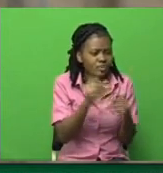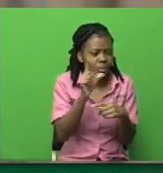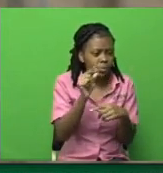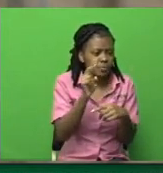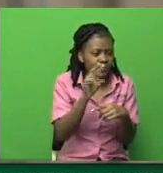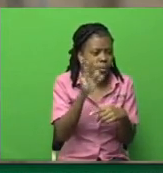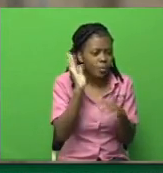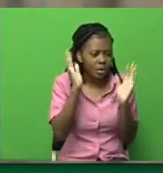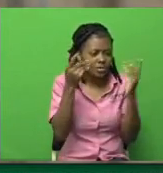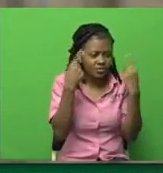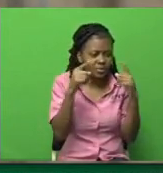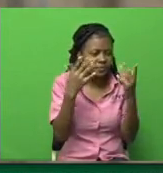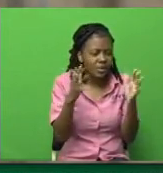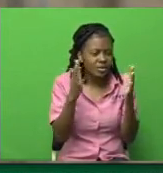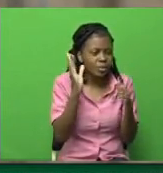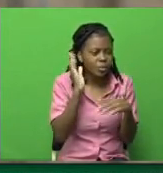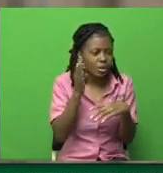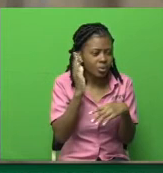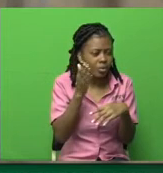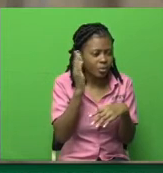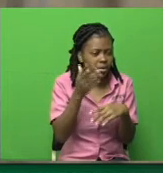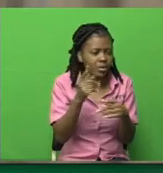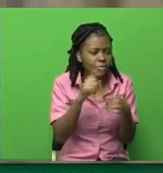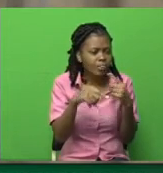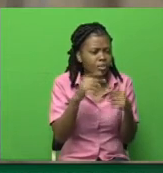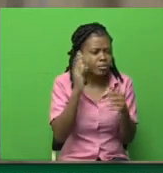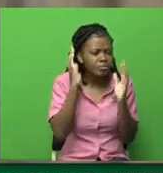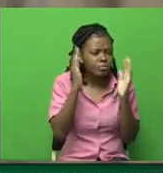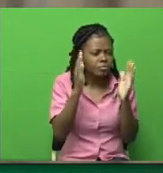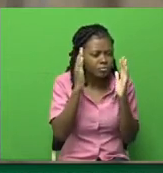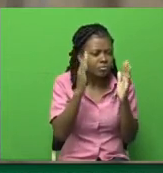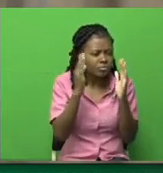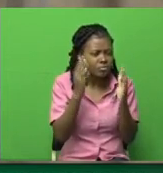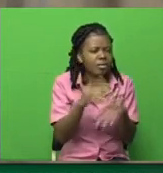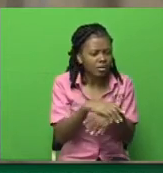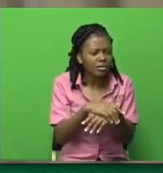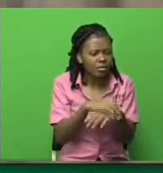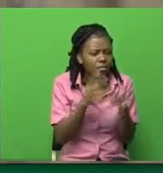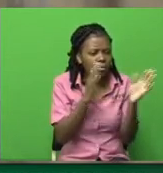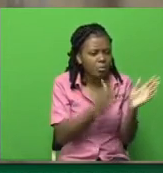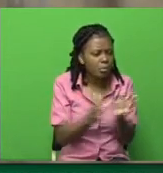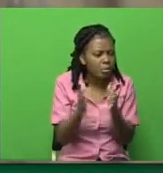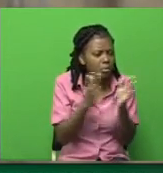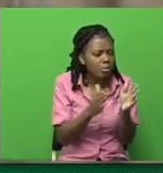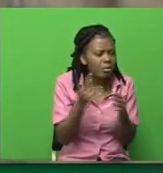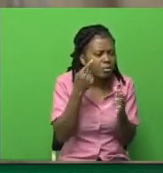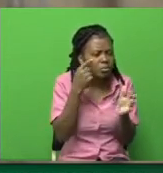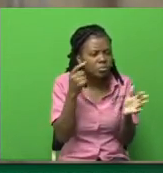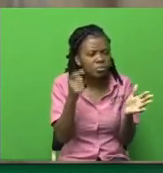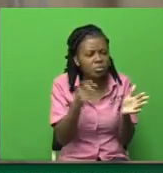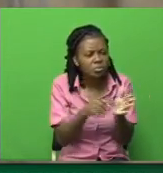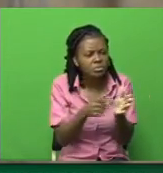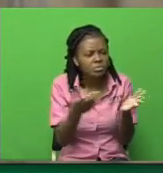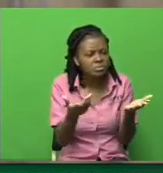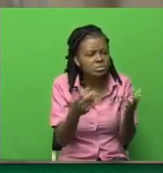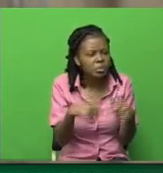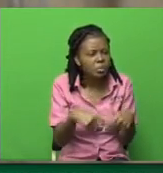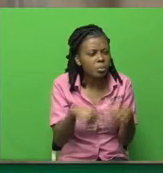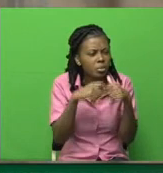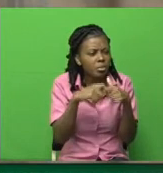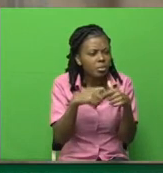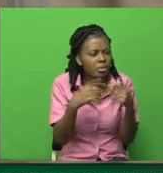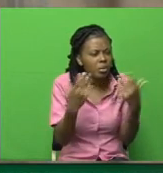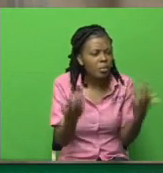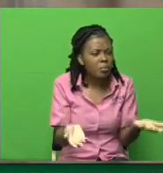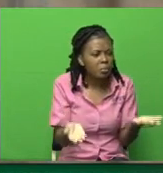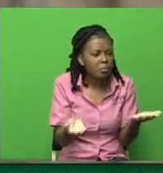previous budgets on the digital transformation has either been abandoned or stultified but we should not be surprised that the government is symptomatic of